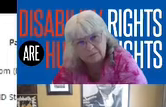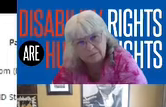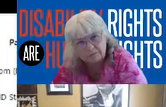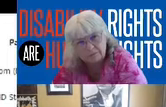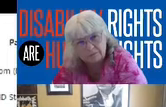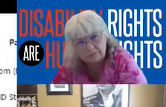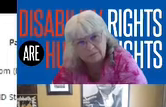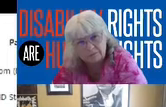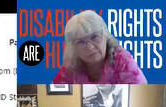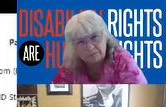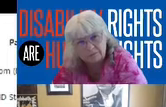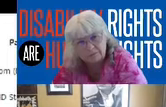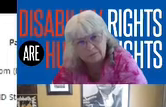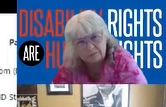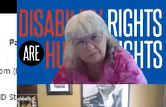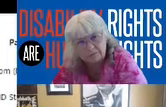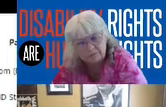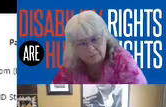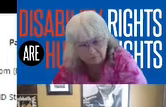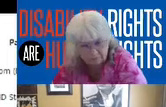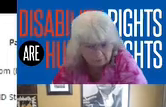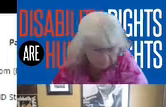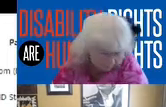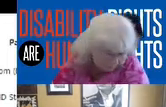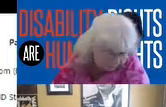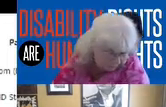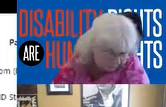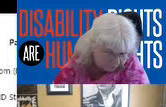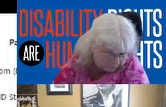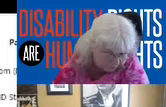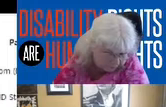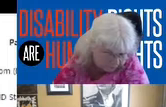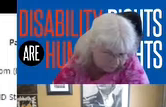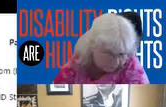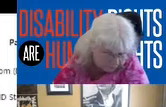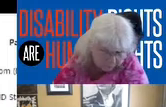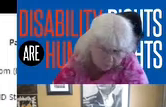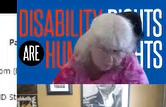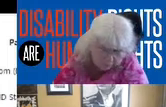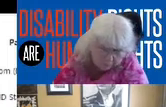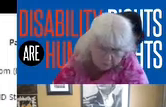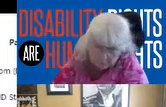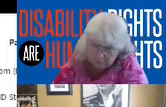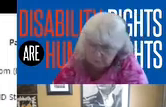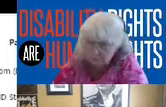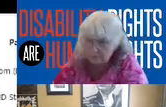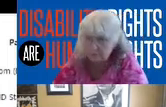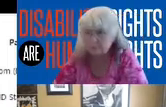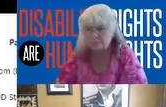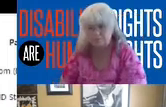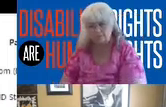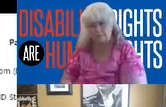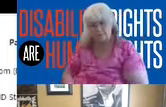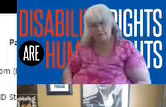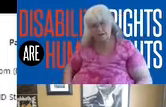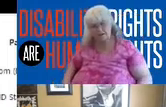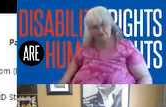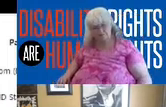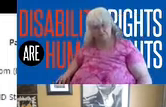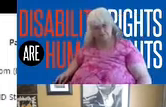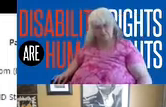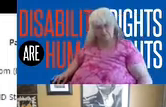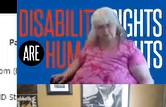panel. Now I'm going to go ahead and open the chat box, and you come back down to the bottom of the screen here, click